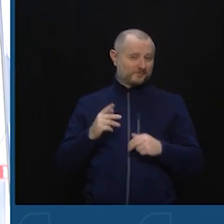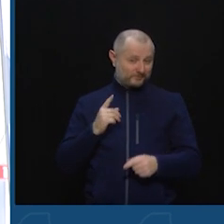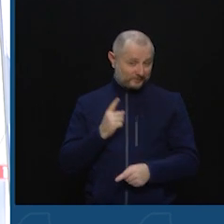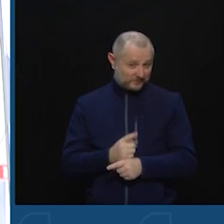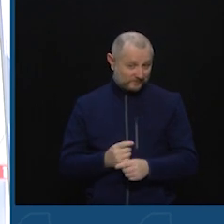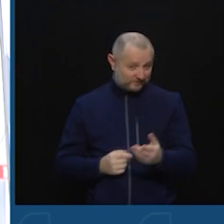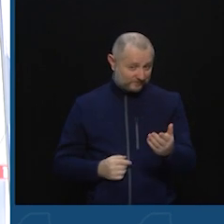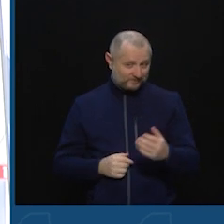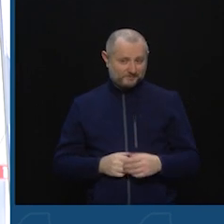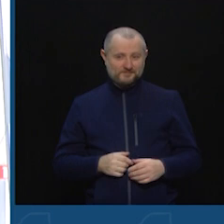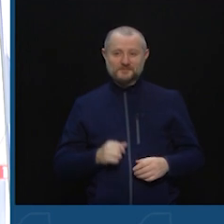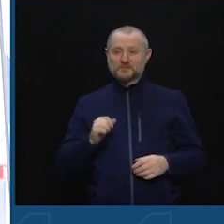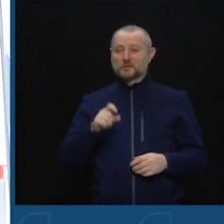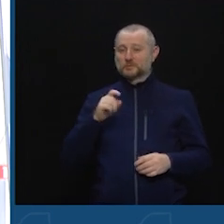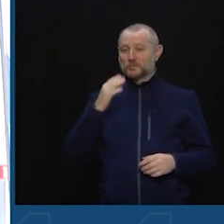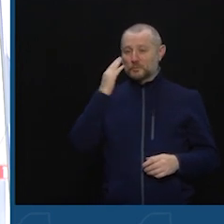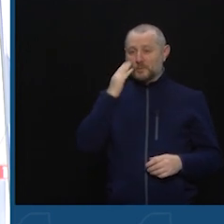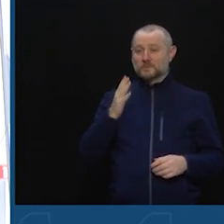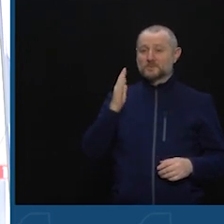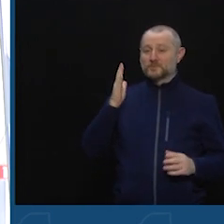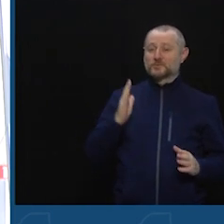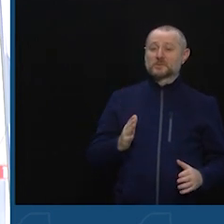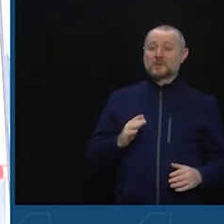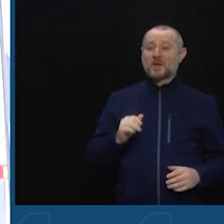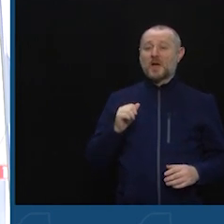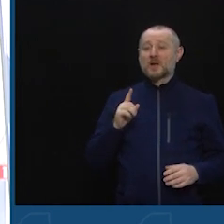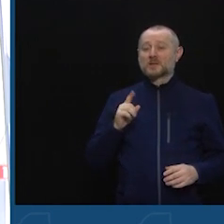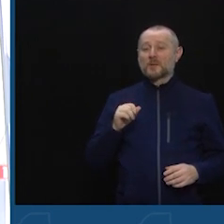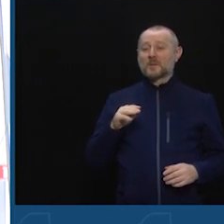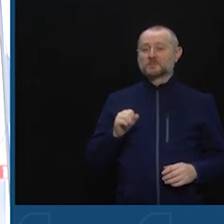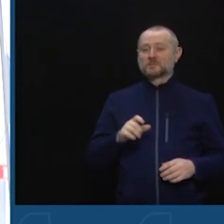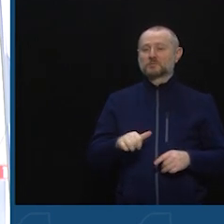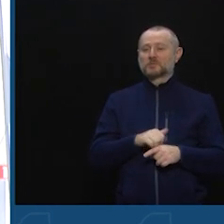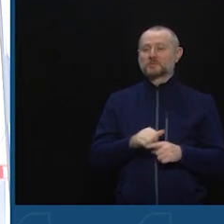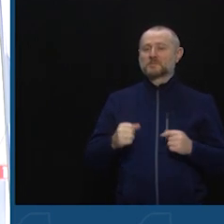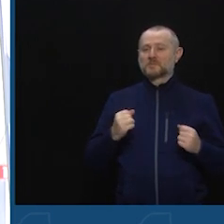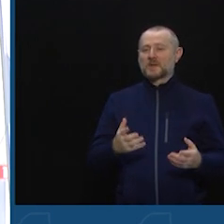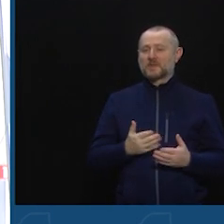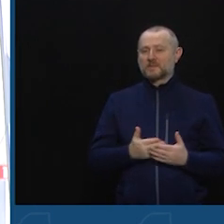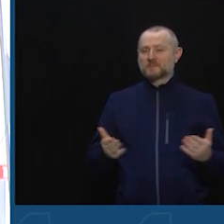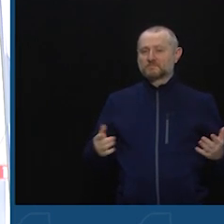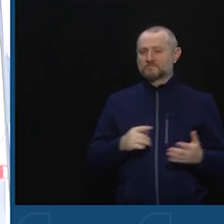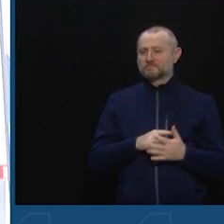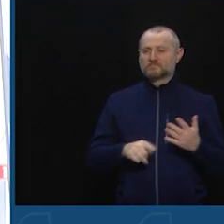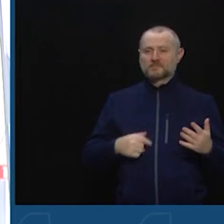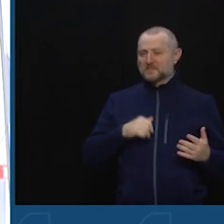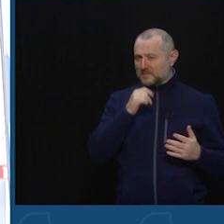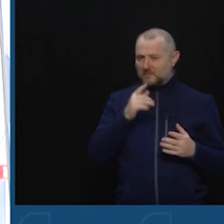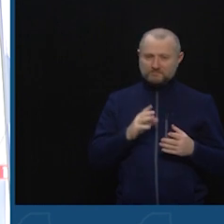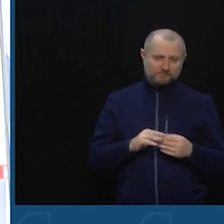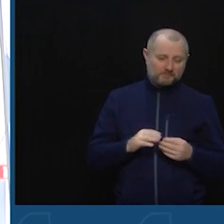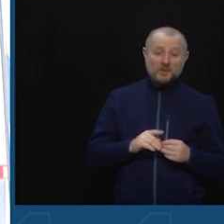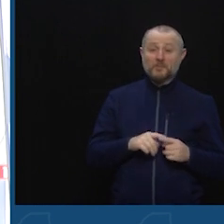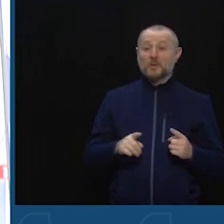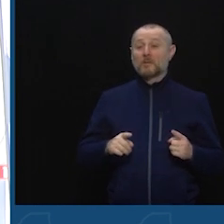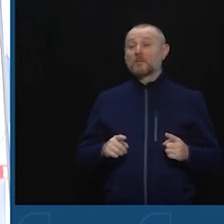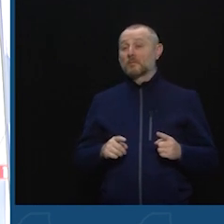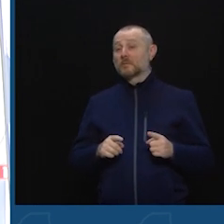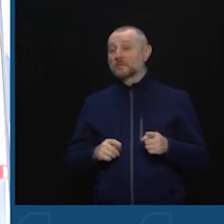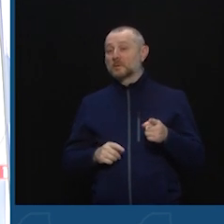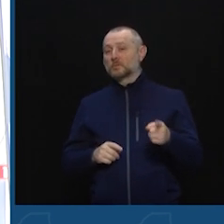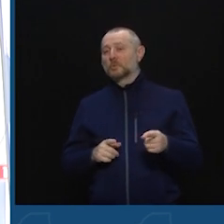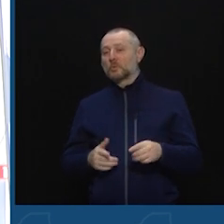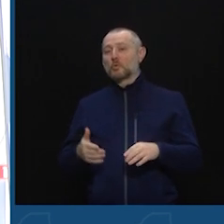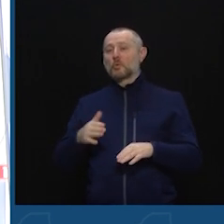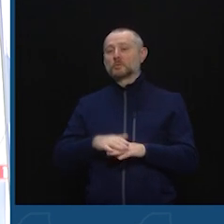So you should know that Speaker Adams has been trained in many things, and I will not talk about, but she is cross-trained at airports, which